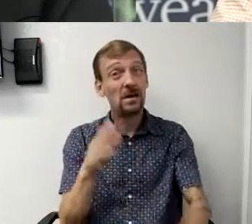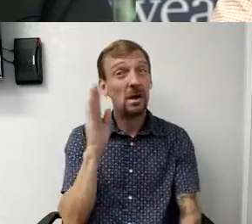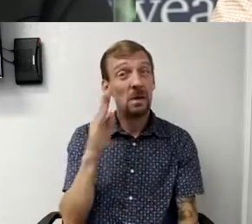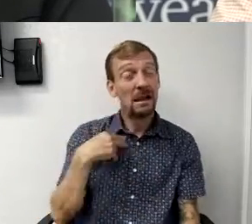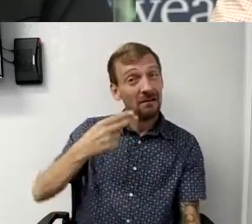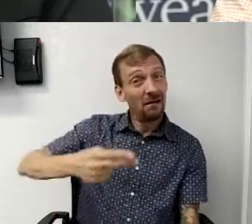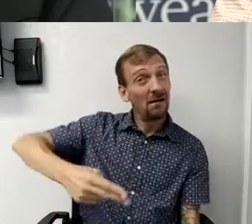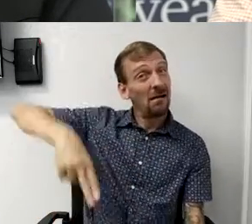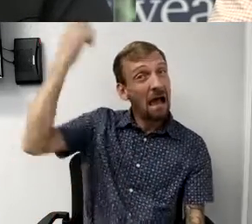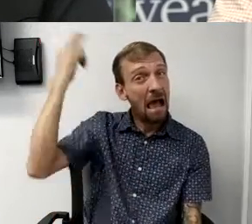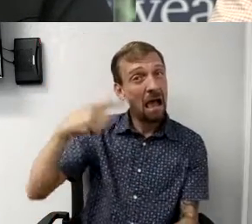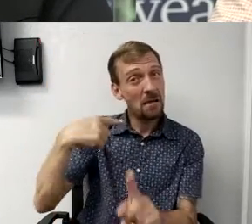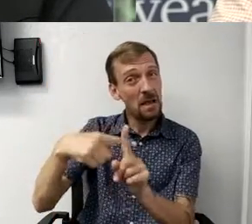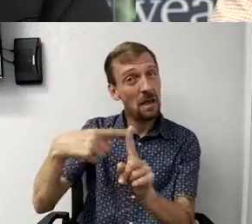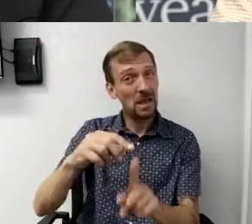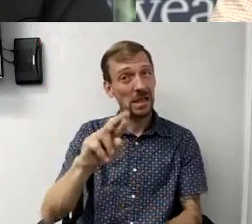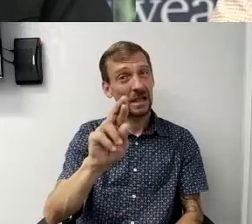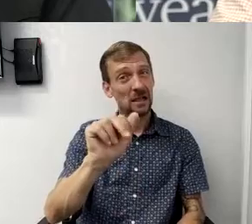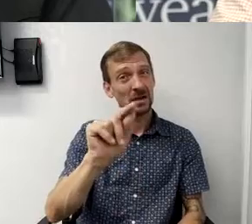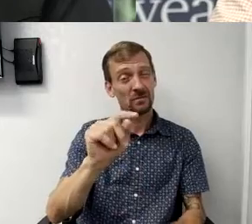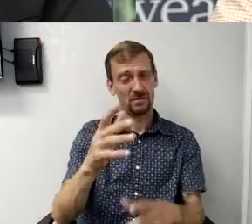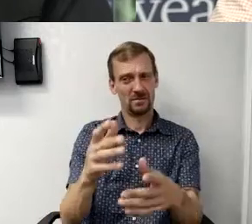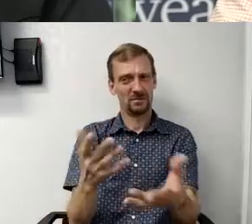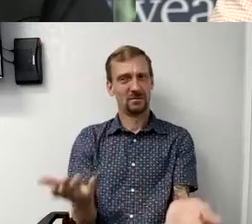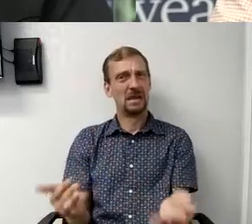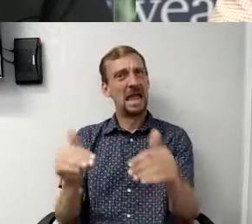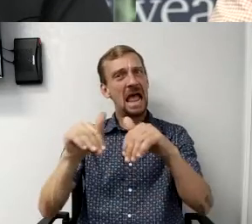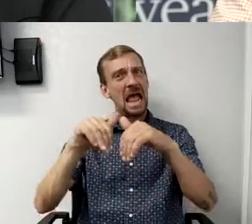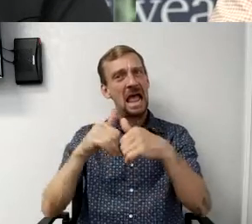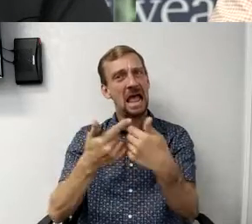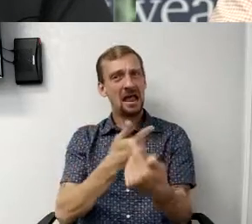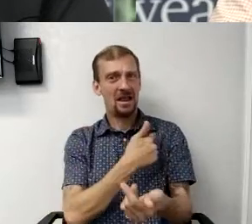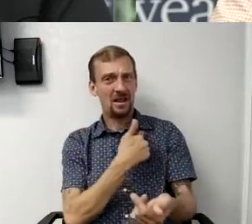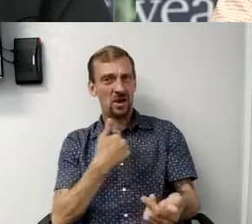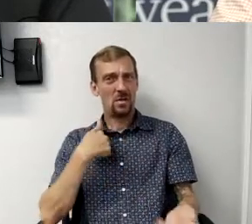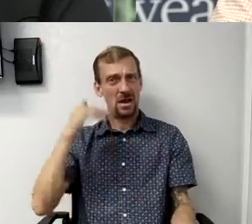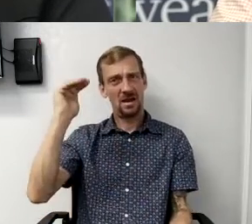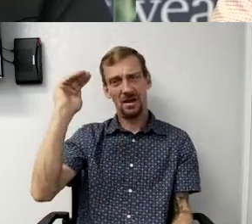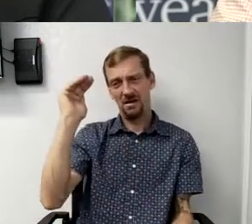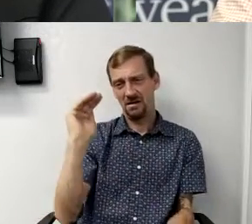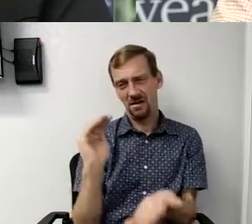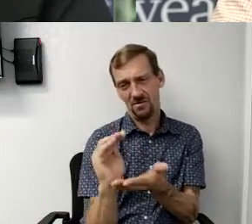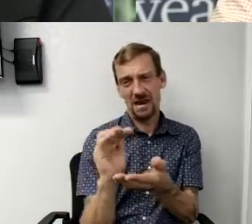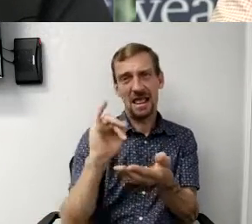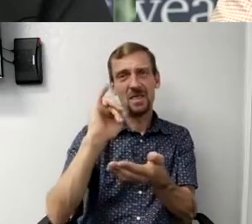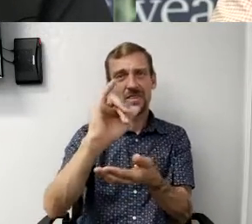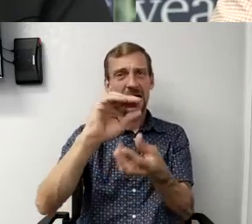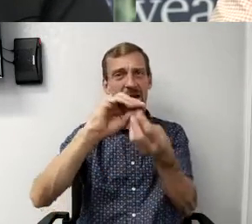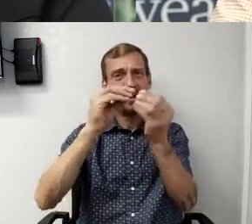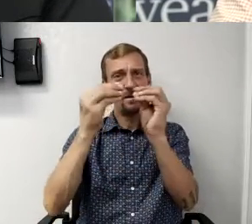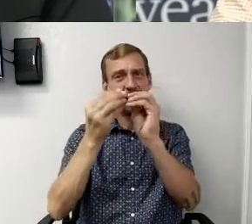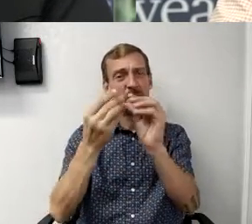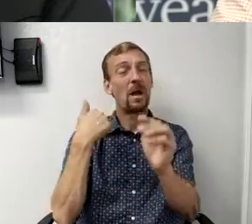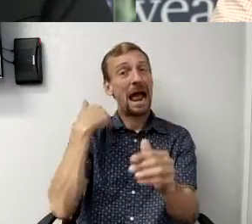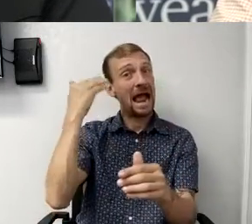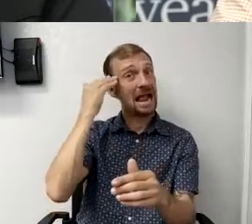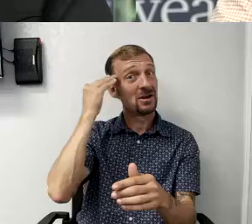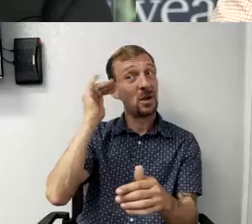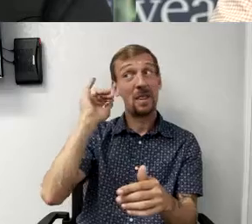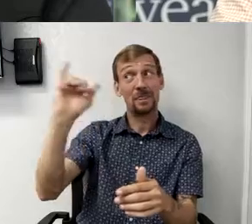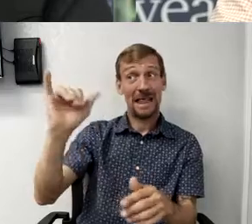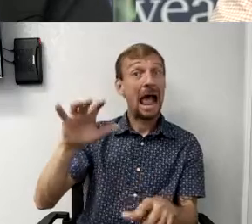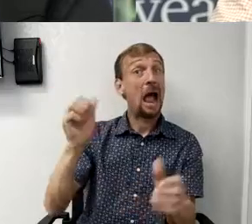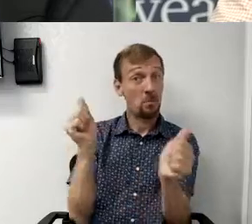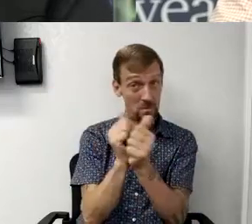high positivity rate. So how do we decrease that positivity rate? And I know that would come with testing